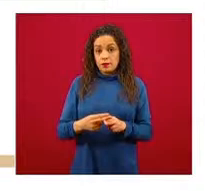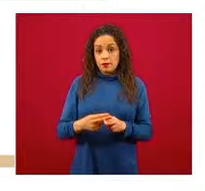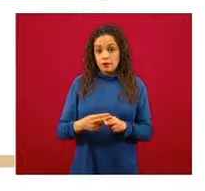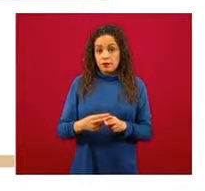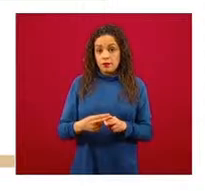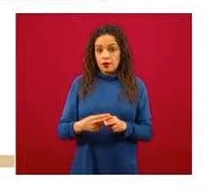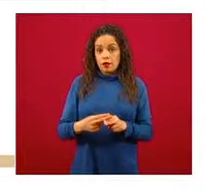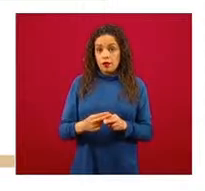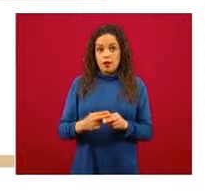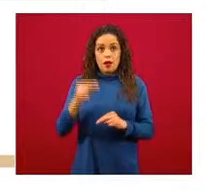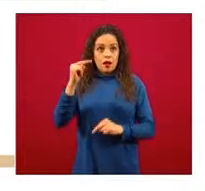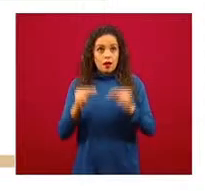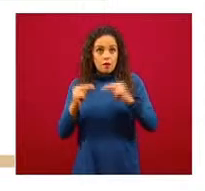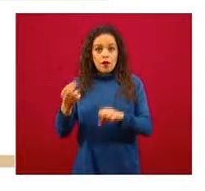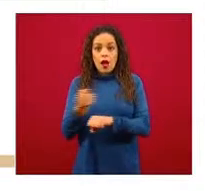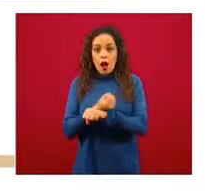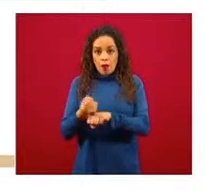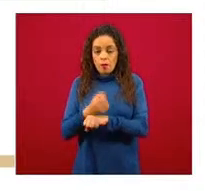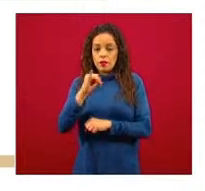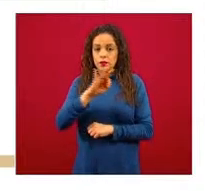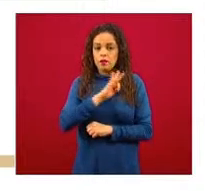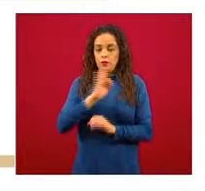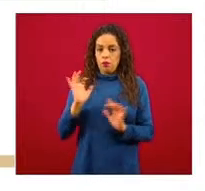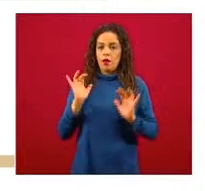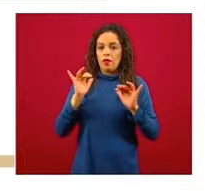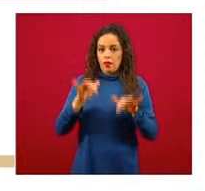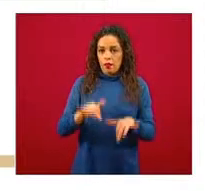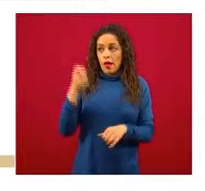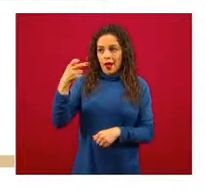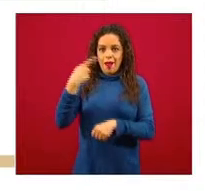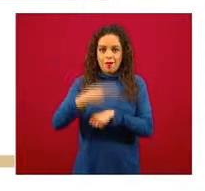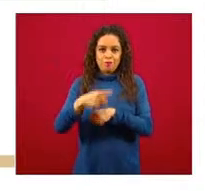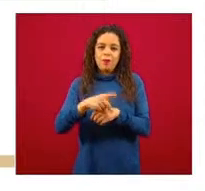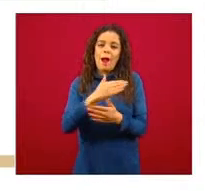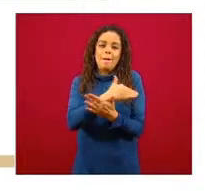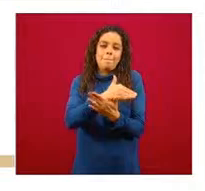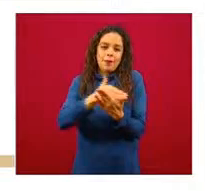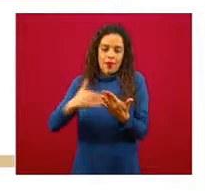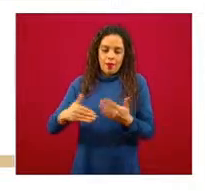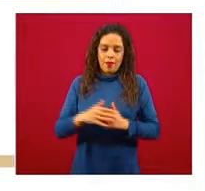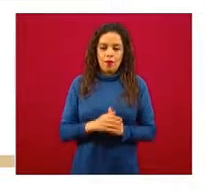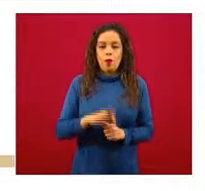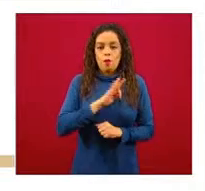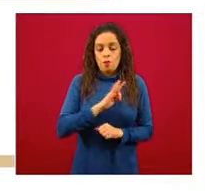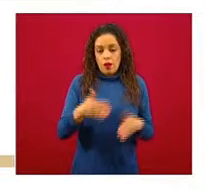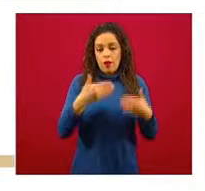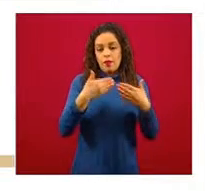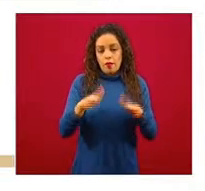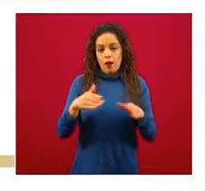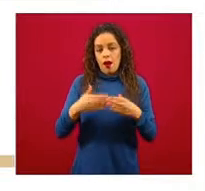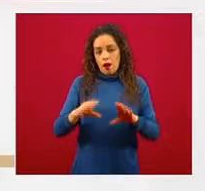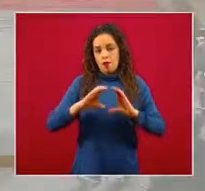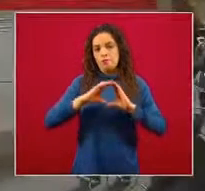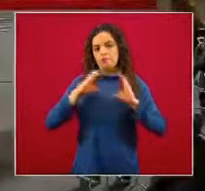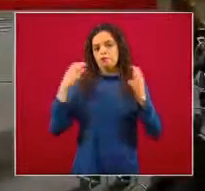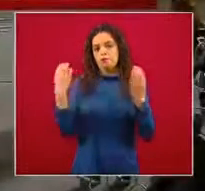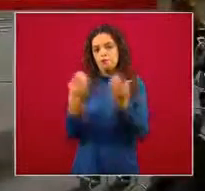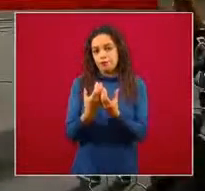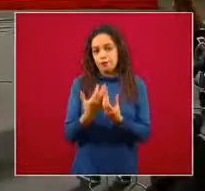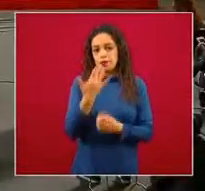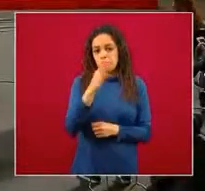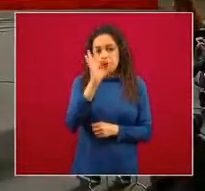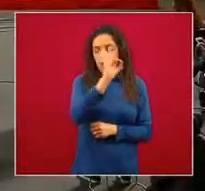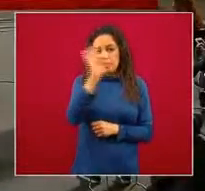Nightlife will open up when we reach the intermediate risk.